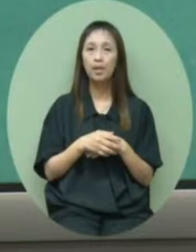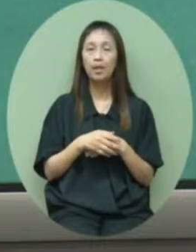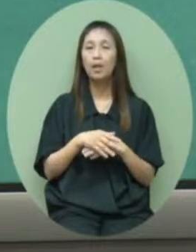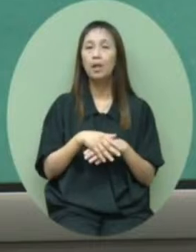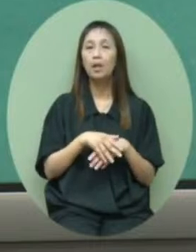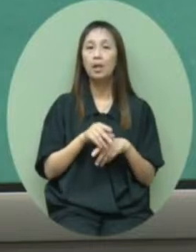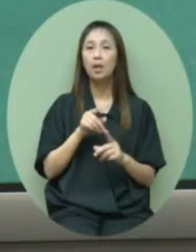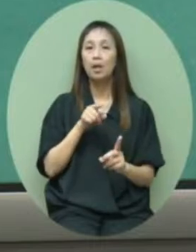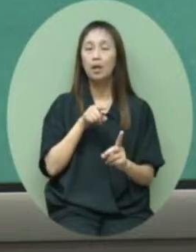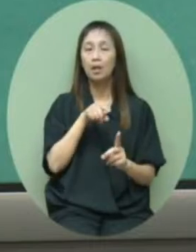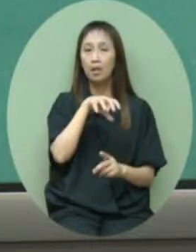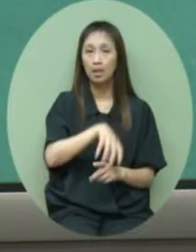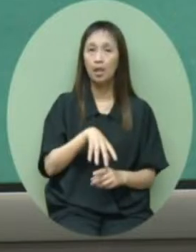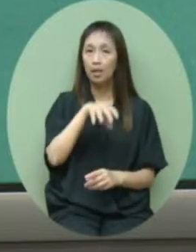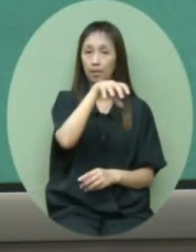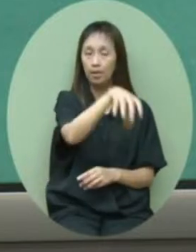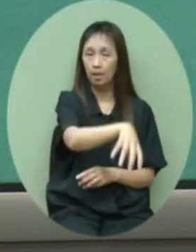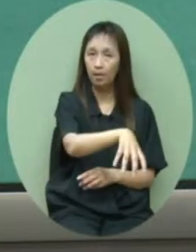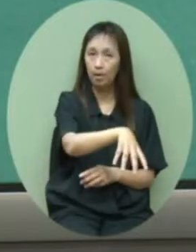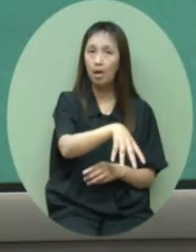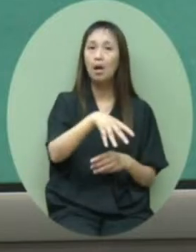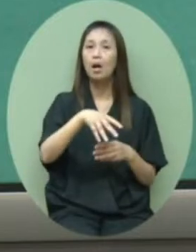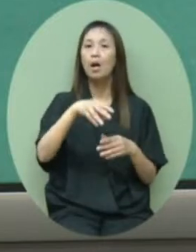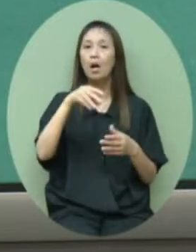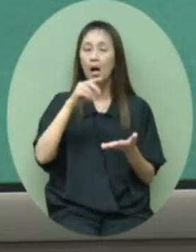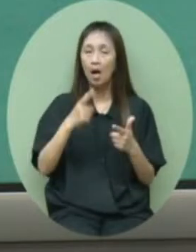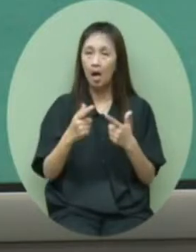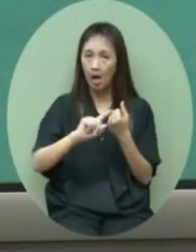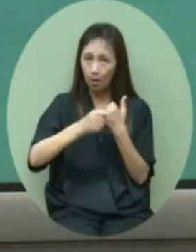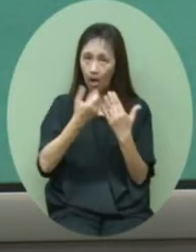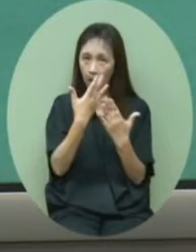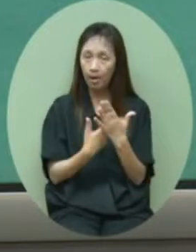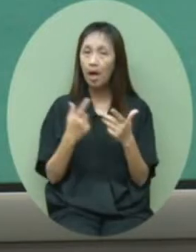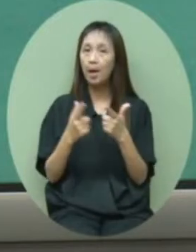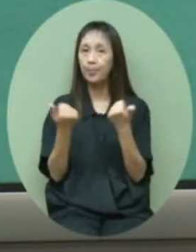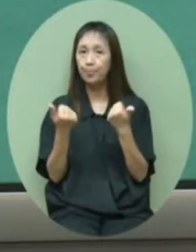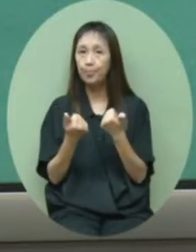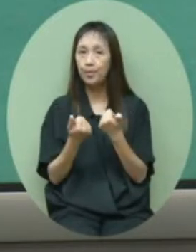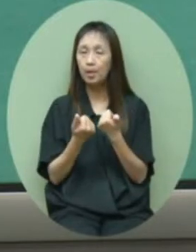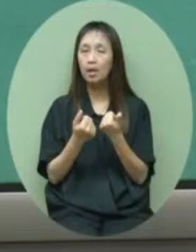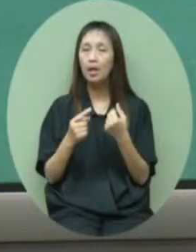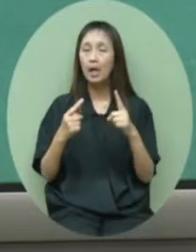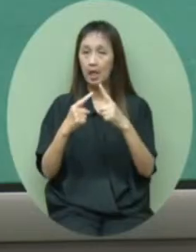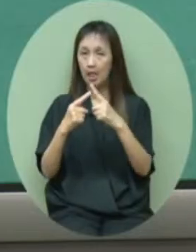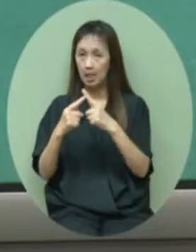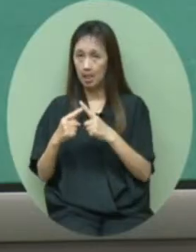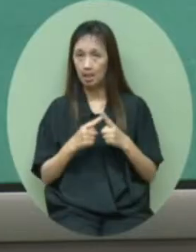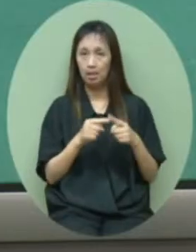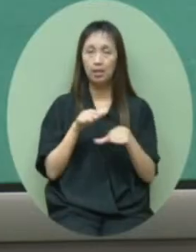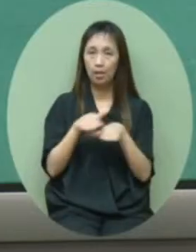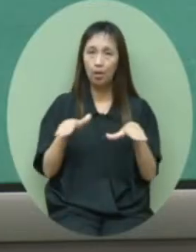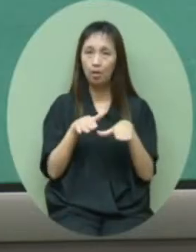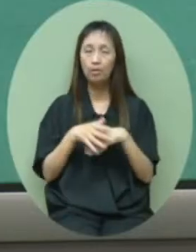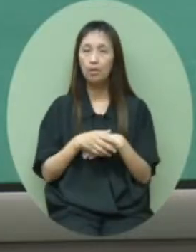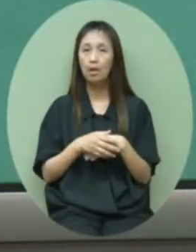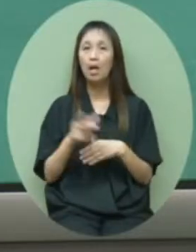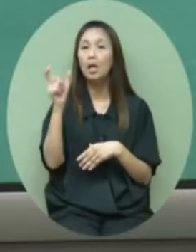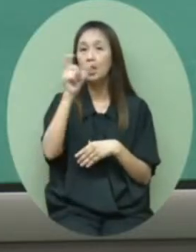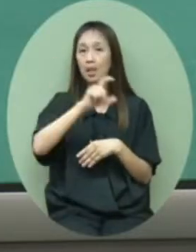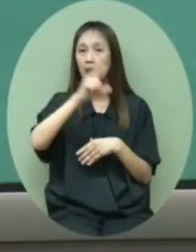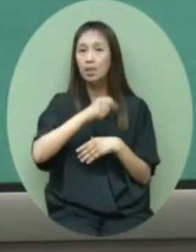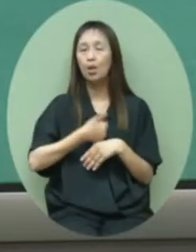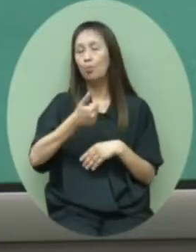and platforms, so that we could regulate point-to-point passenger carrying service and taxi service. At the same time, we'll